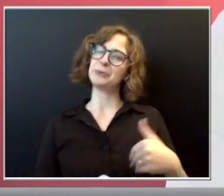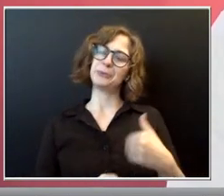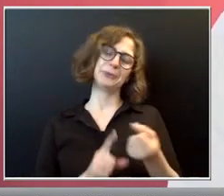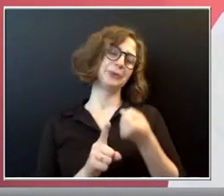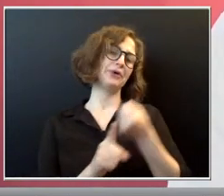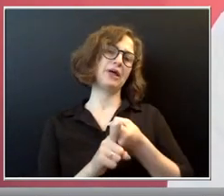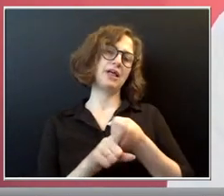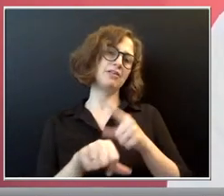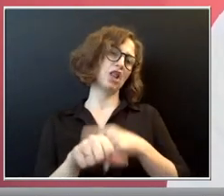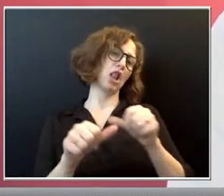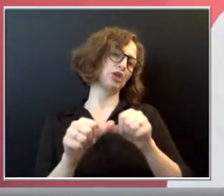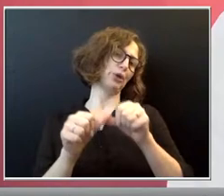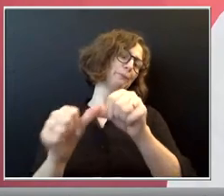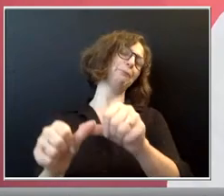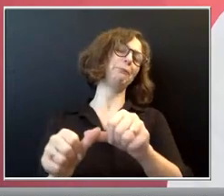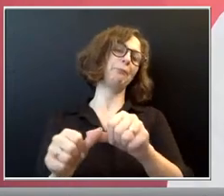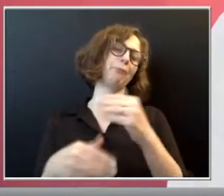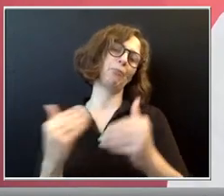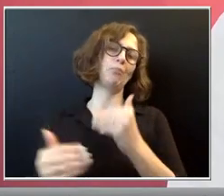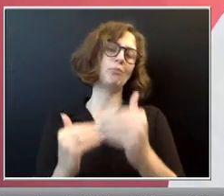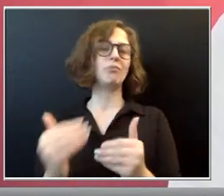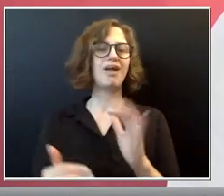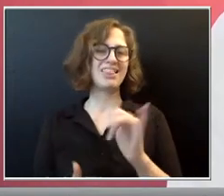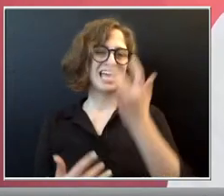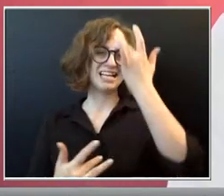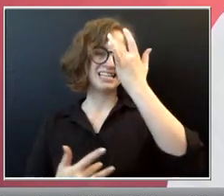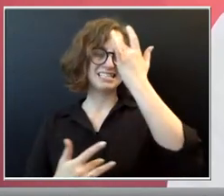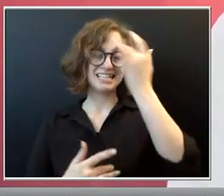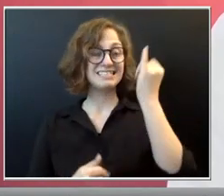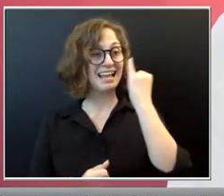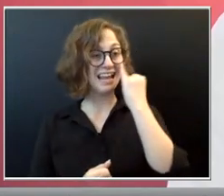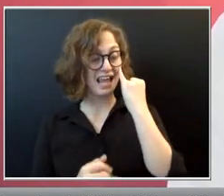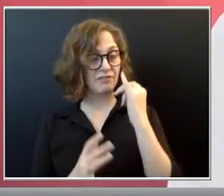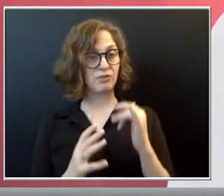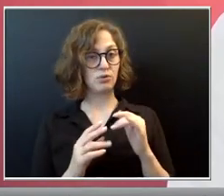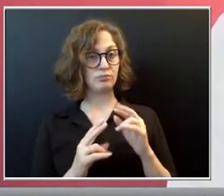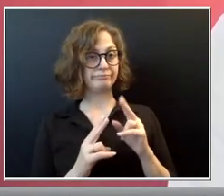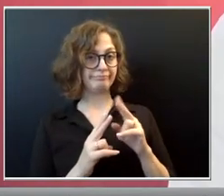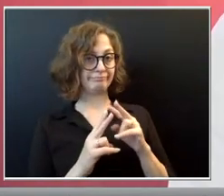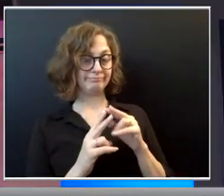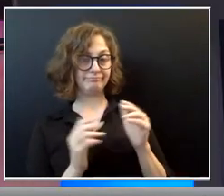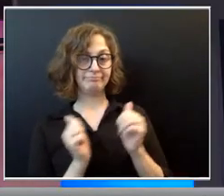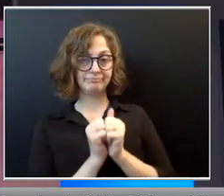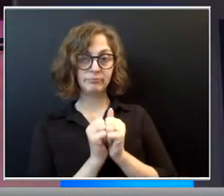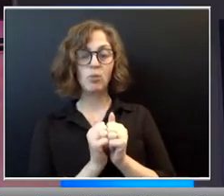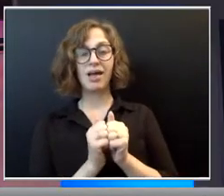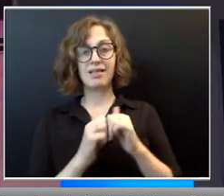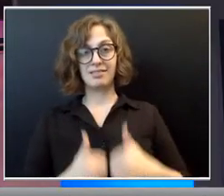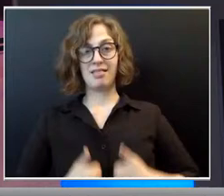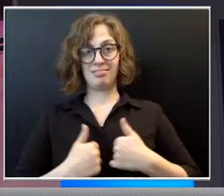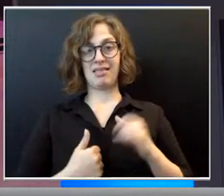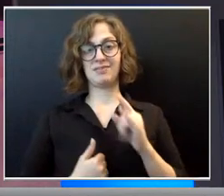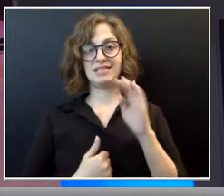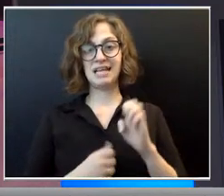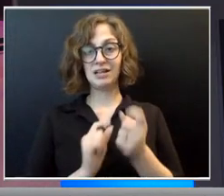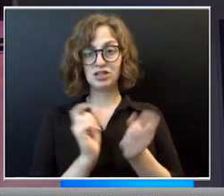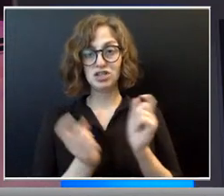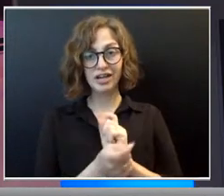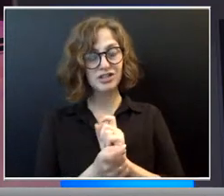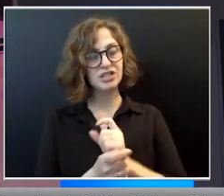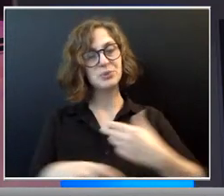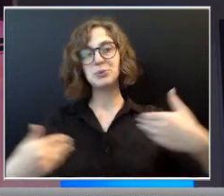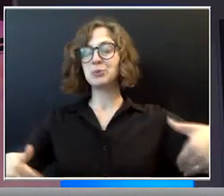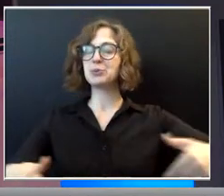you know, progression of the disease. And if you couple that with lifestyle changes, the success rate is great. And the lifestyle changes came,